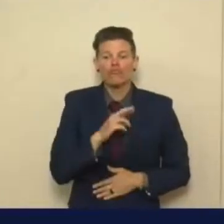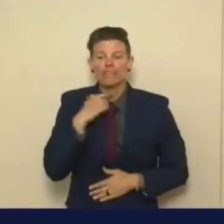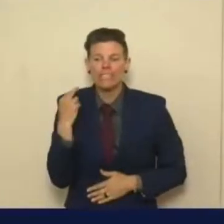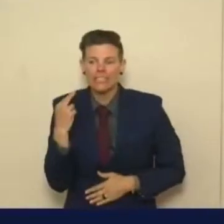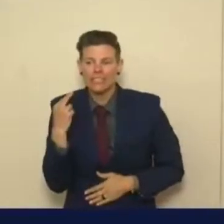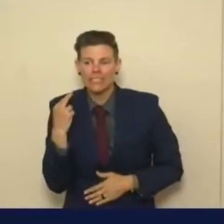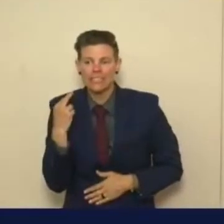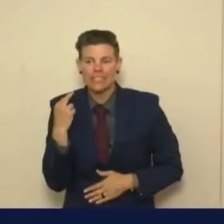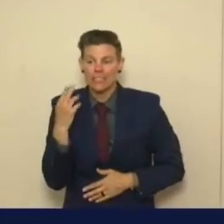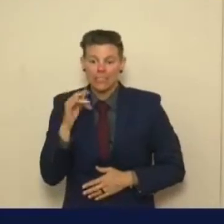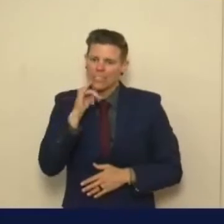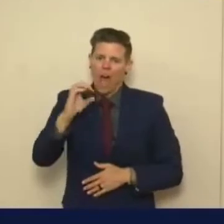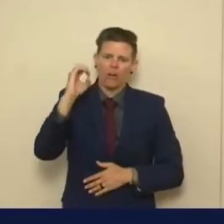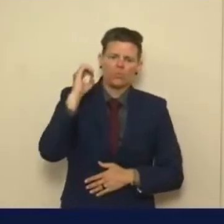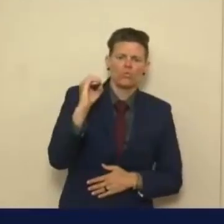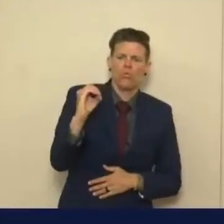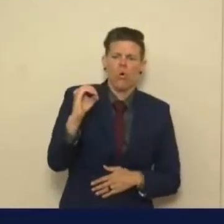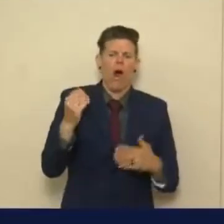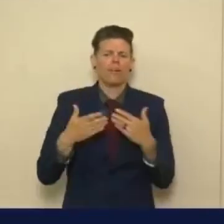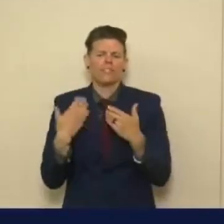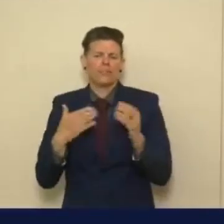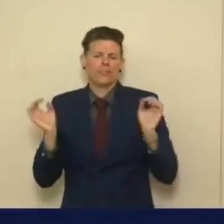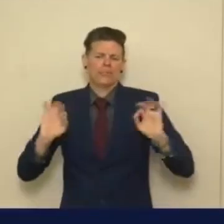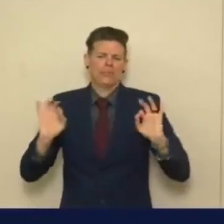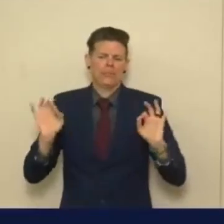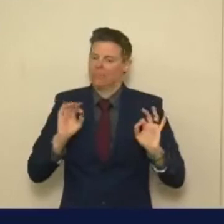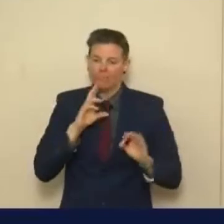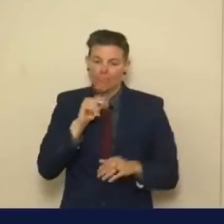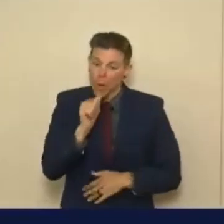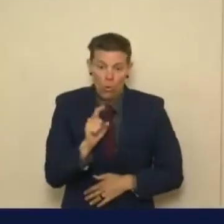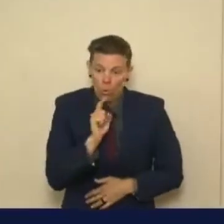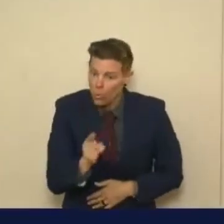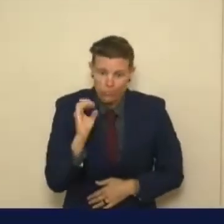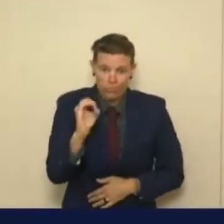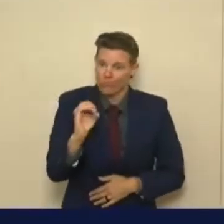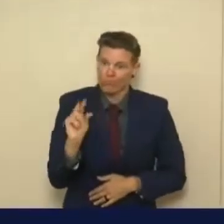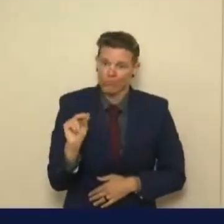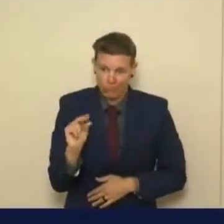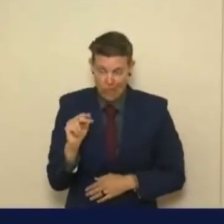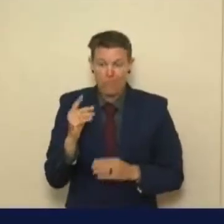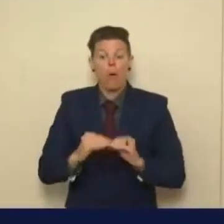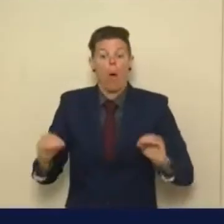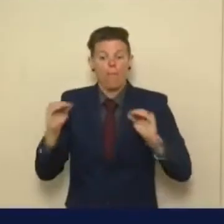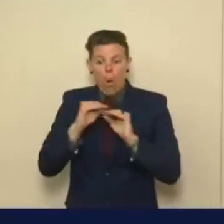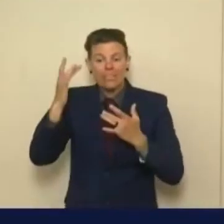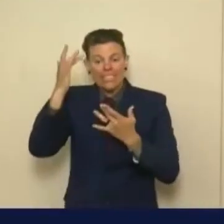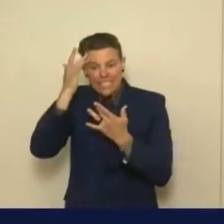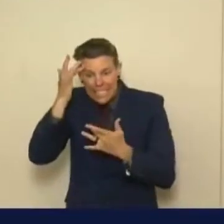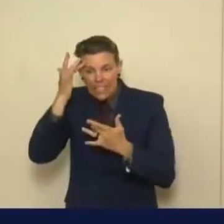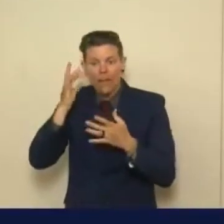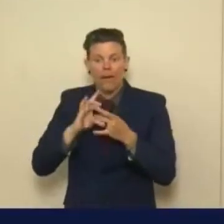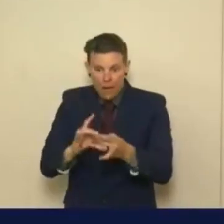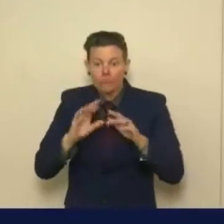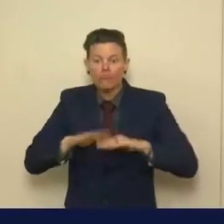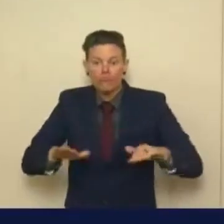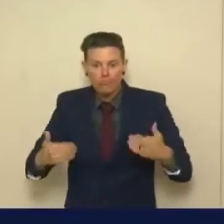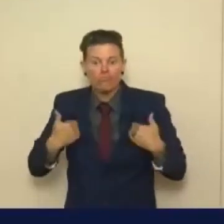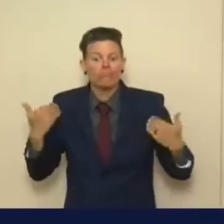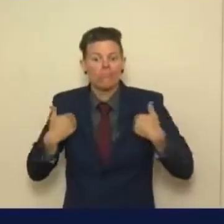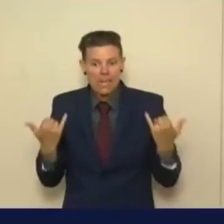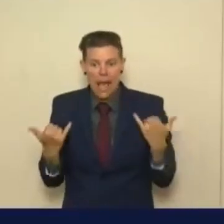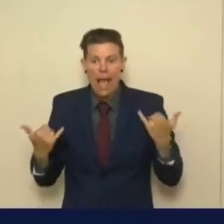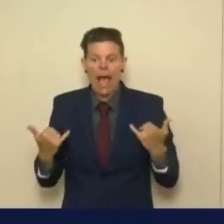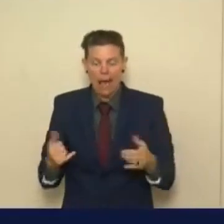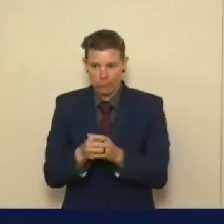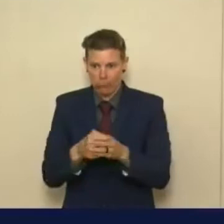people. That's not true. And we're finding more and more issues related to having COVID-19 as a young person, as an